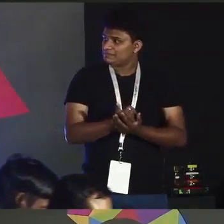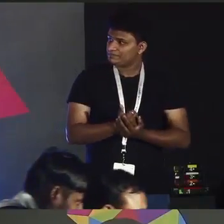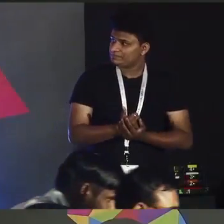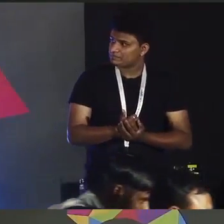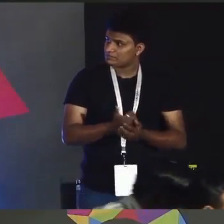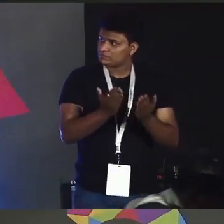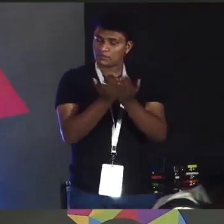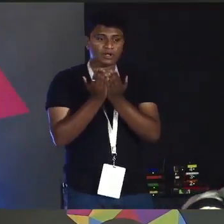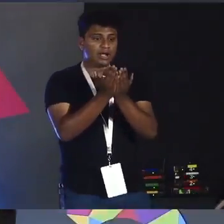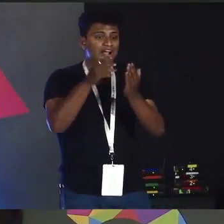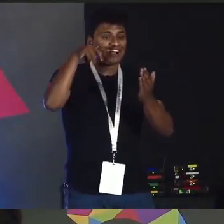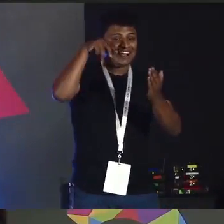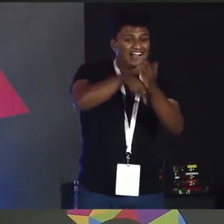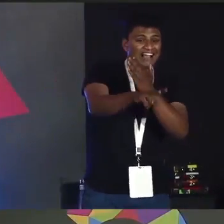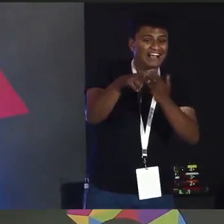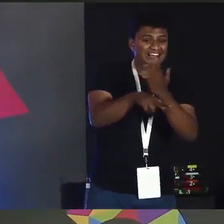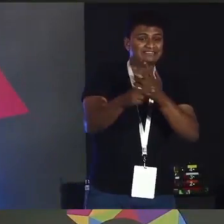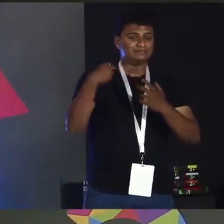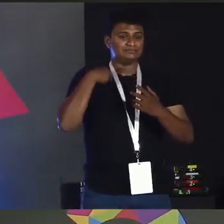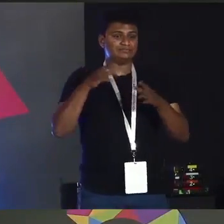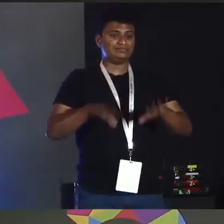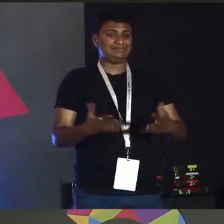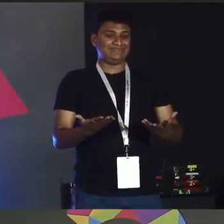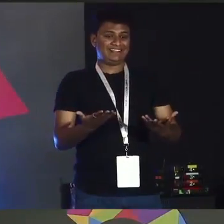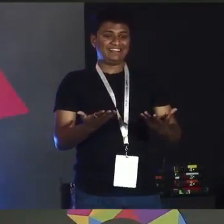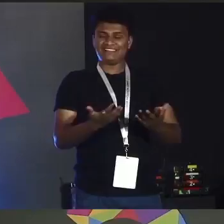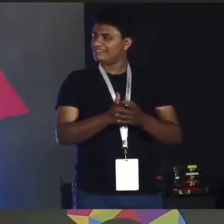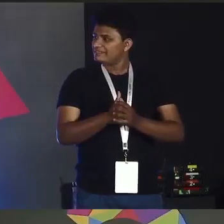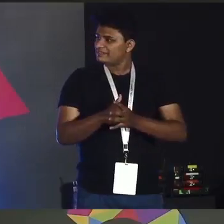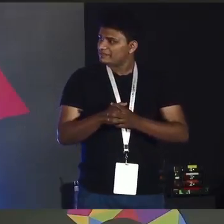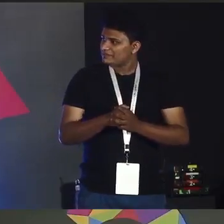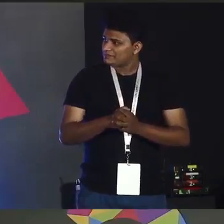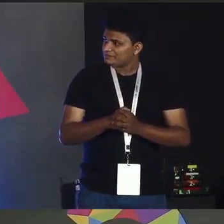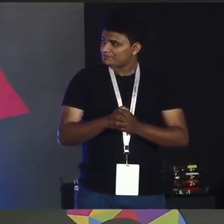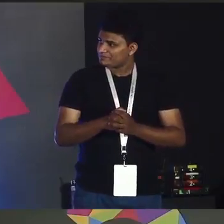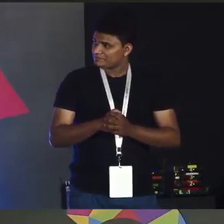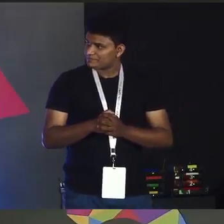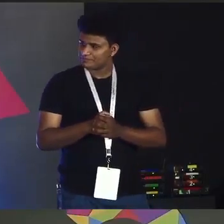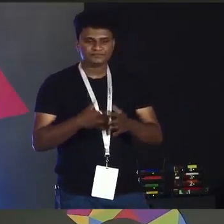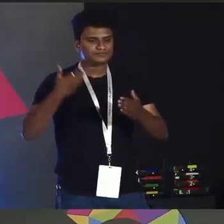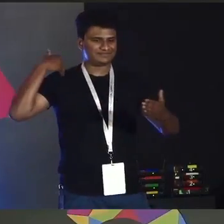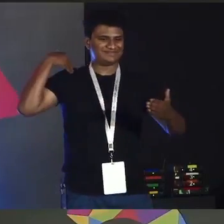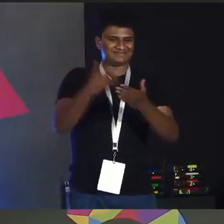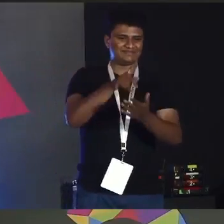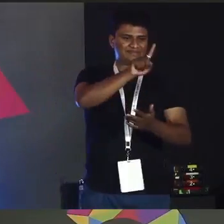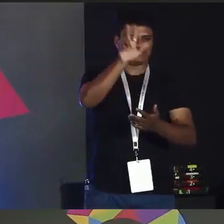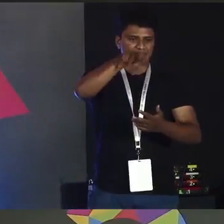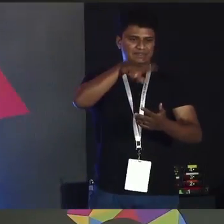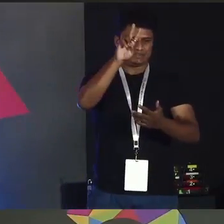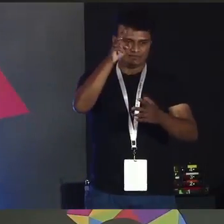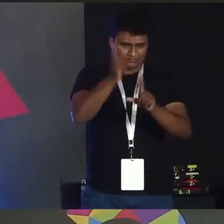wrong, or education also happens because the kid cannot see. In the last 18 years of our work at